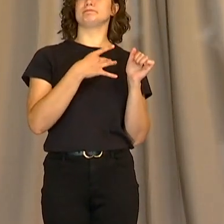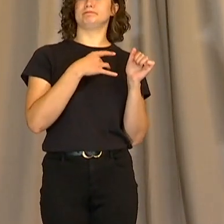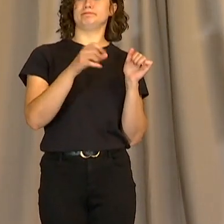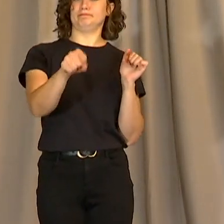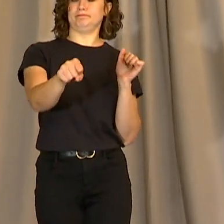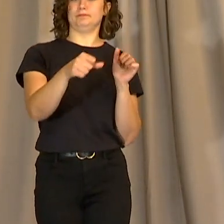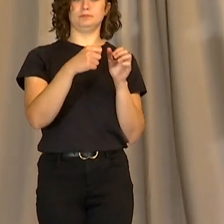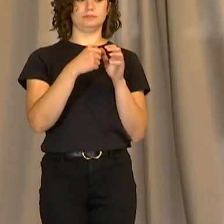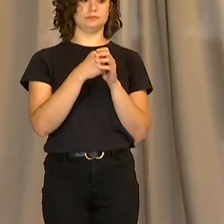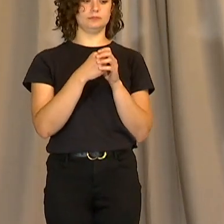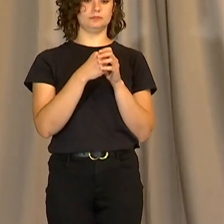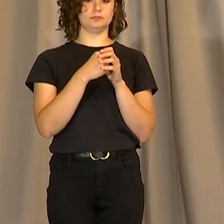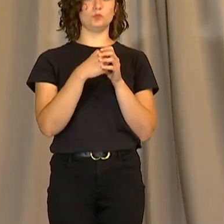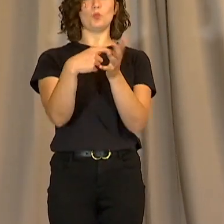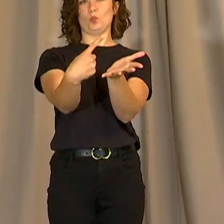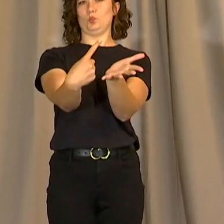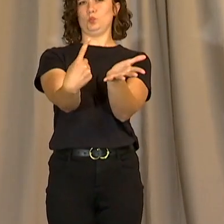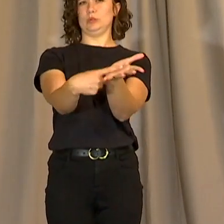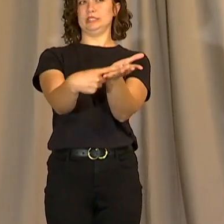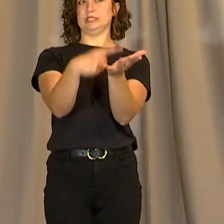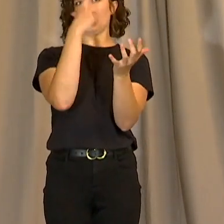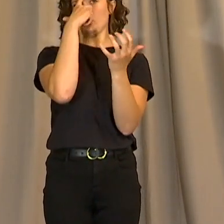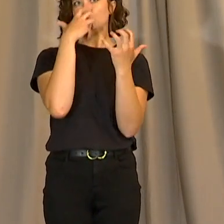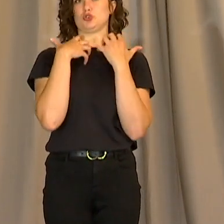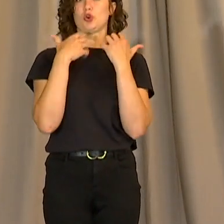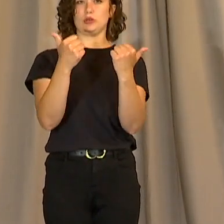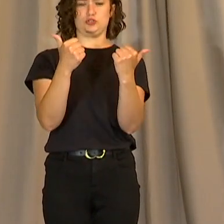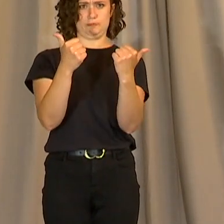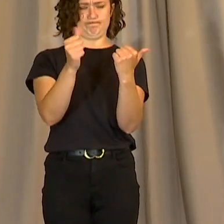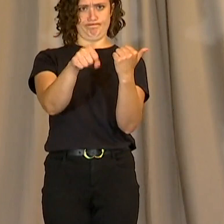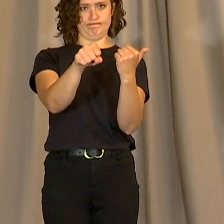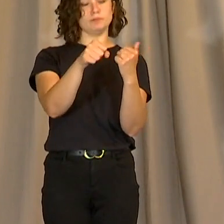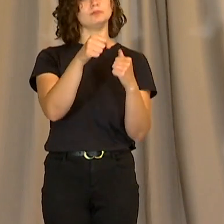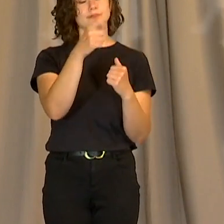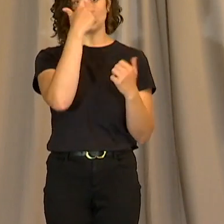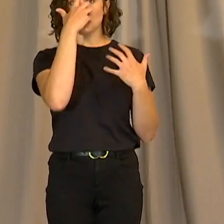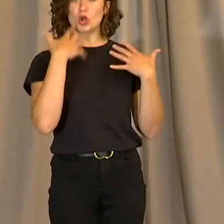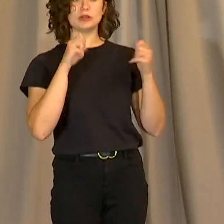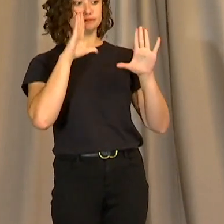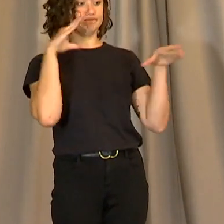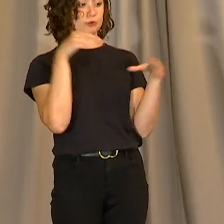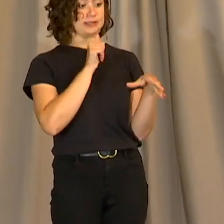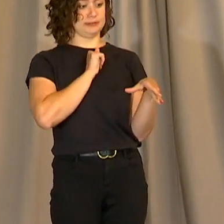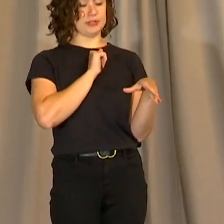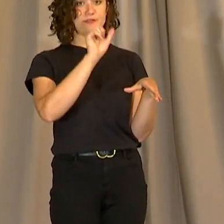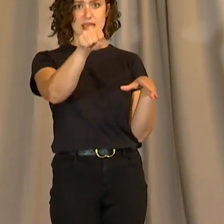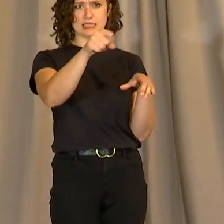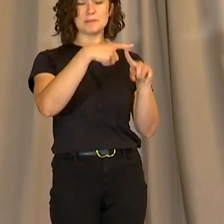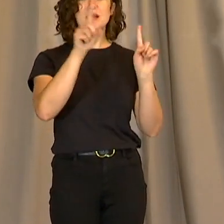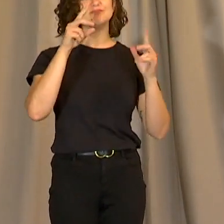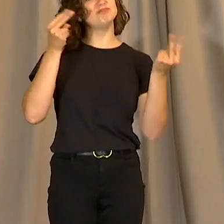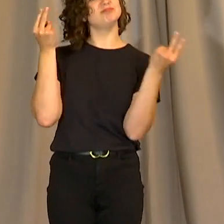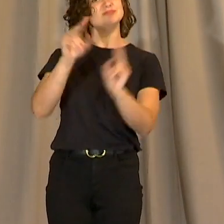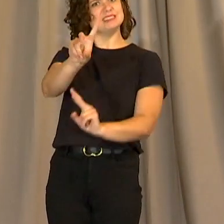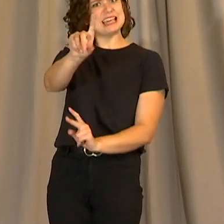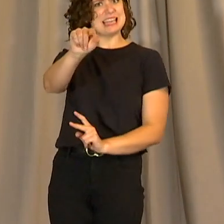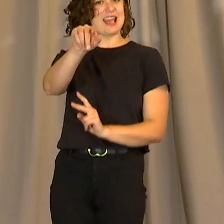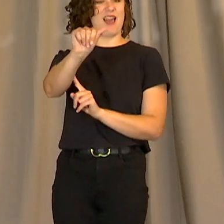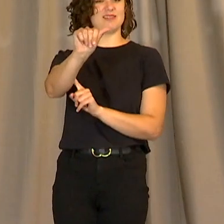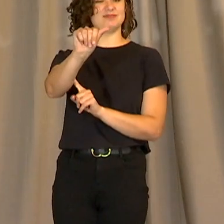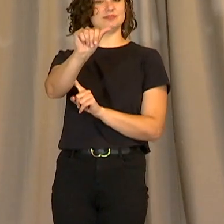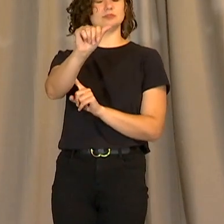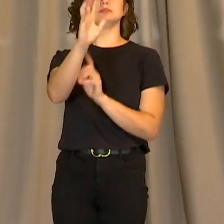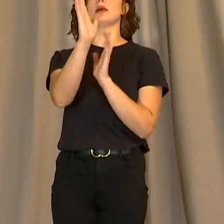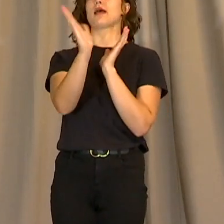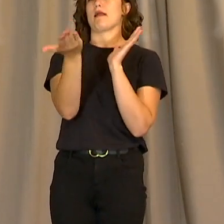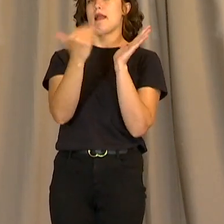courage. It does take the courage to first look at yourself, but then look at the data, right? Again, what's respected? And I don't